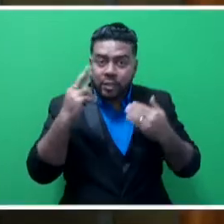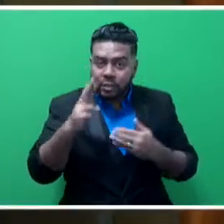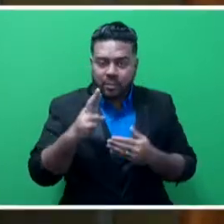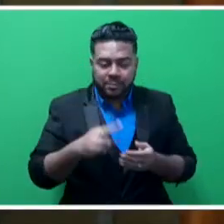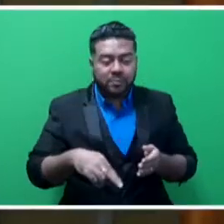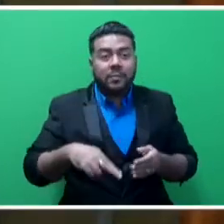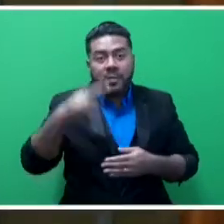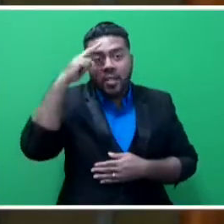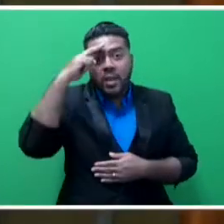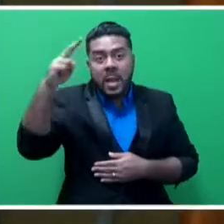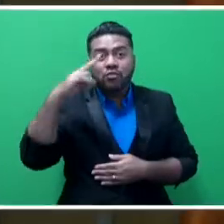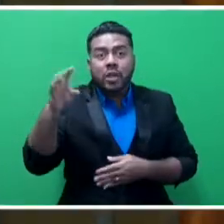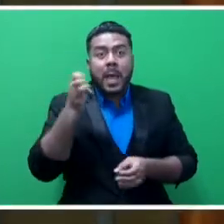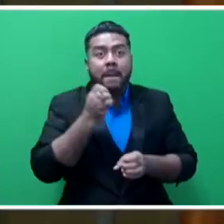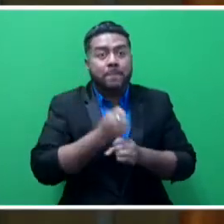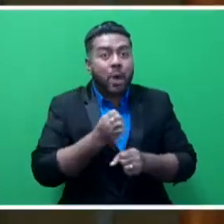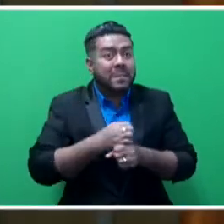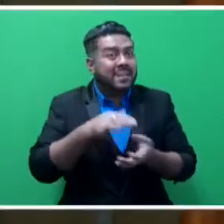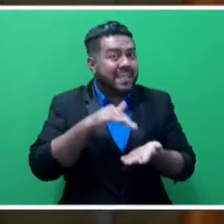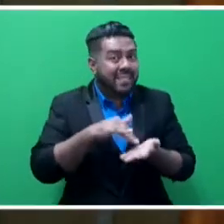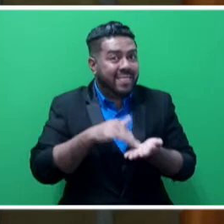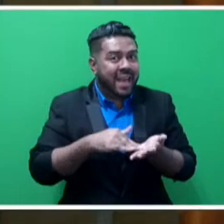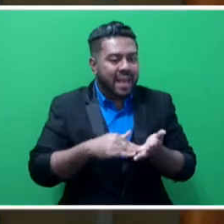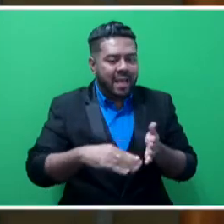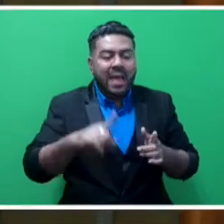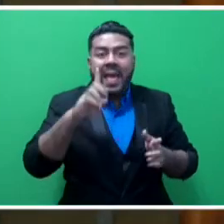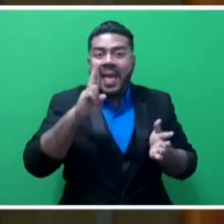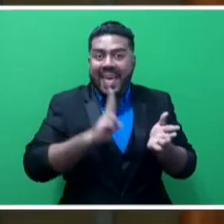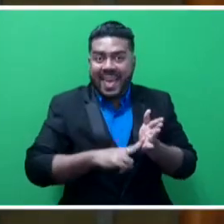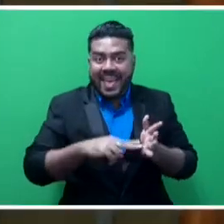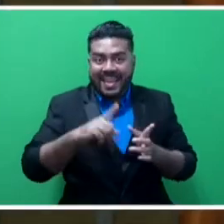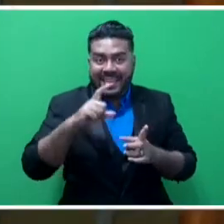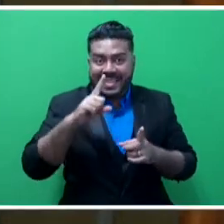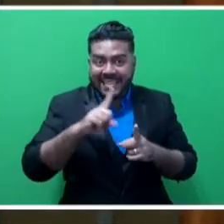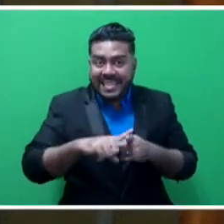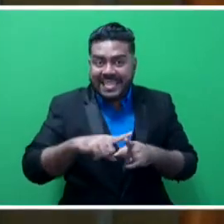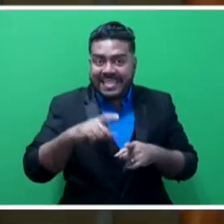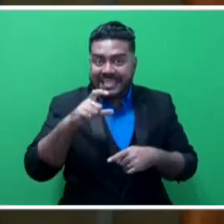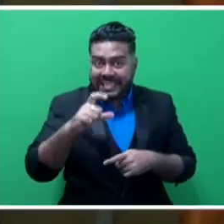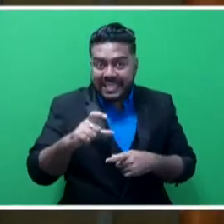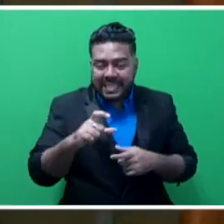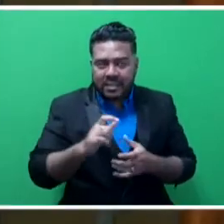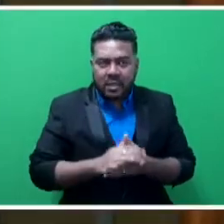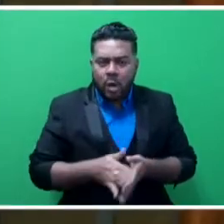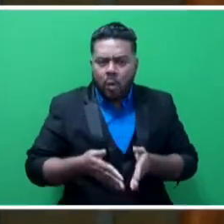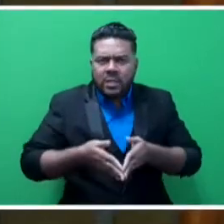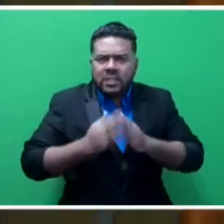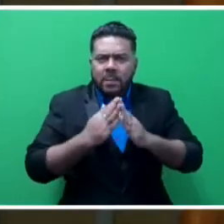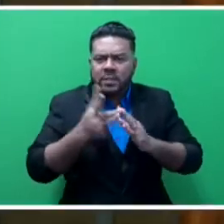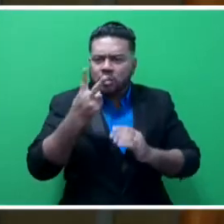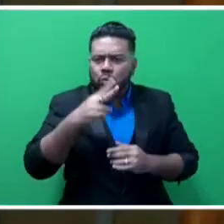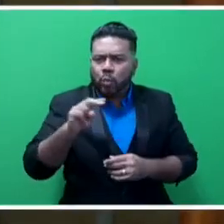National Employment Centre was established in 2010.